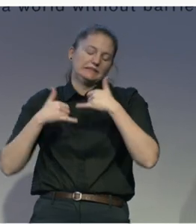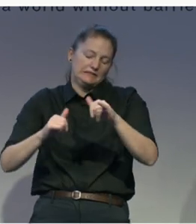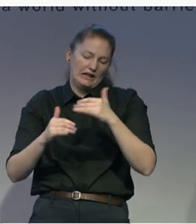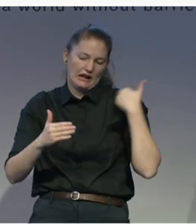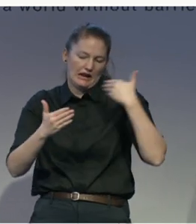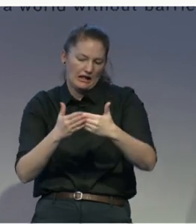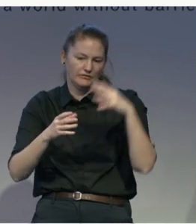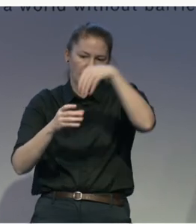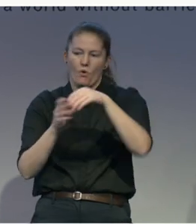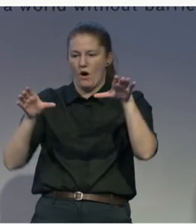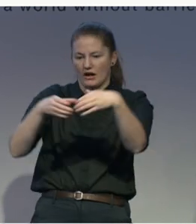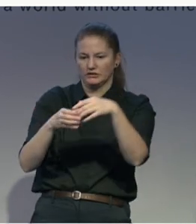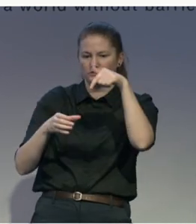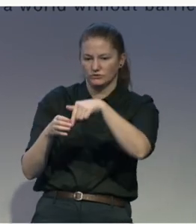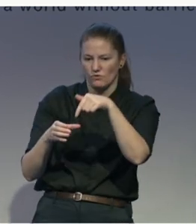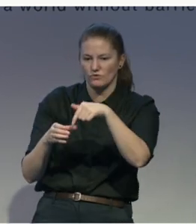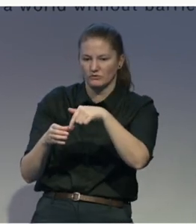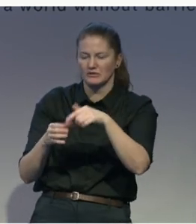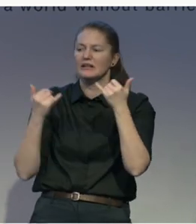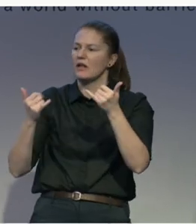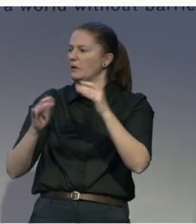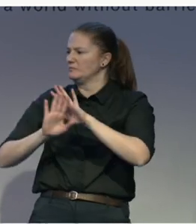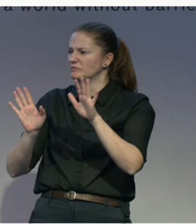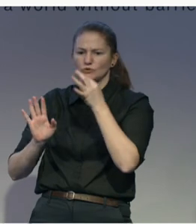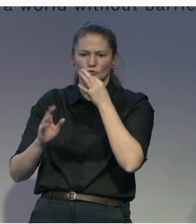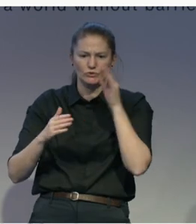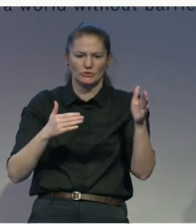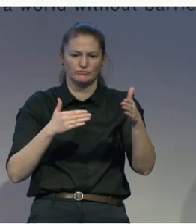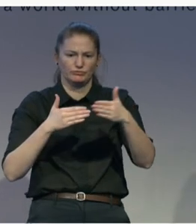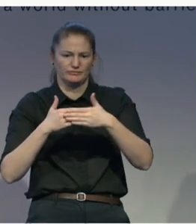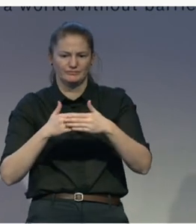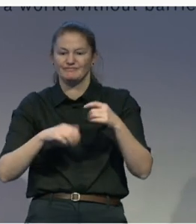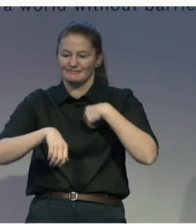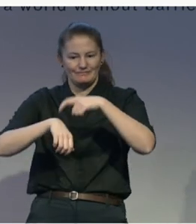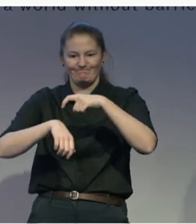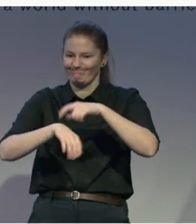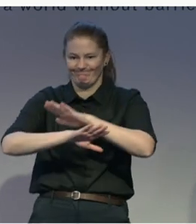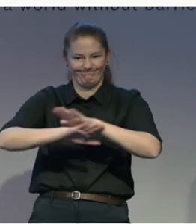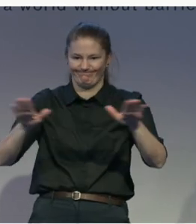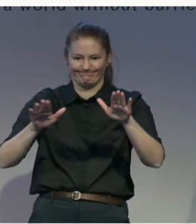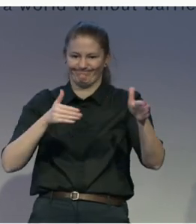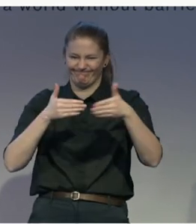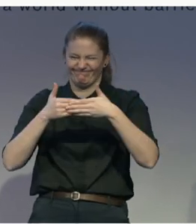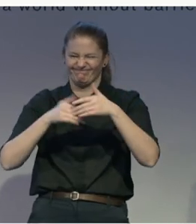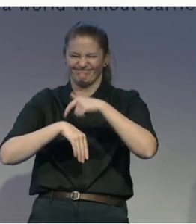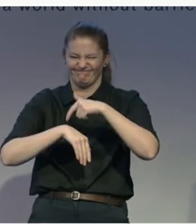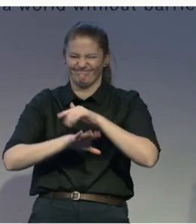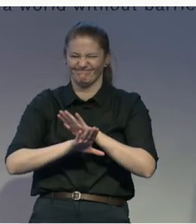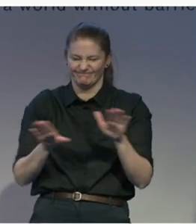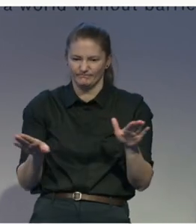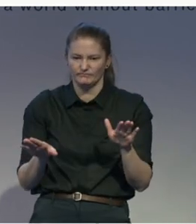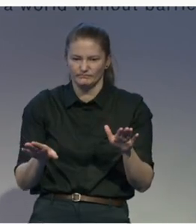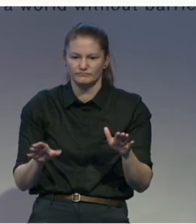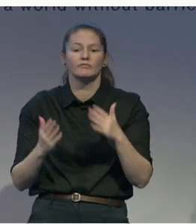actually coming to close, so we do not have time for any more questions within the official panel framework. But I really, I like to thank everyone